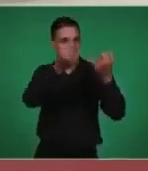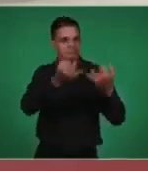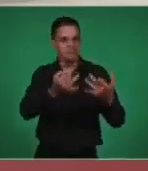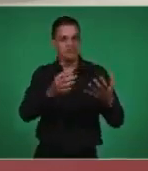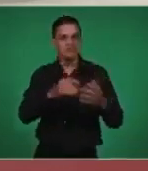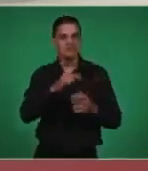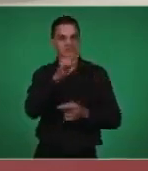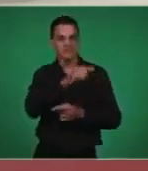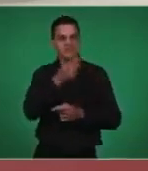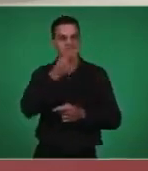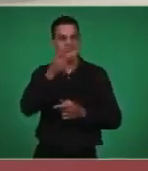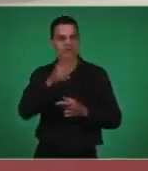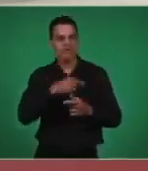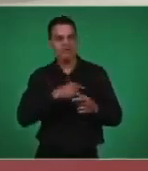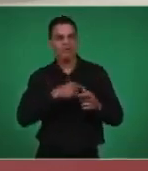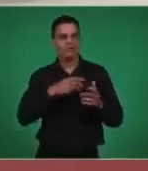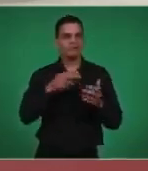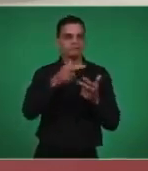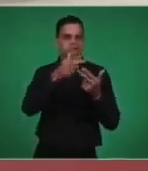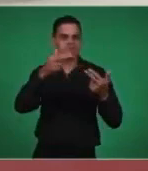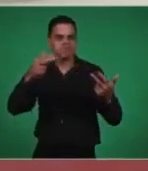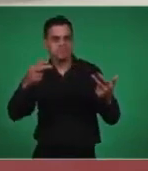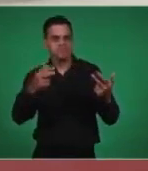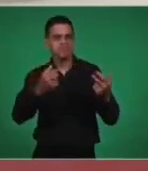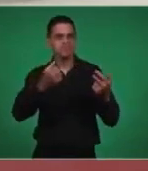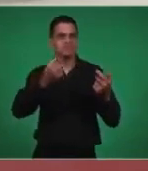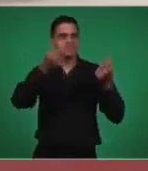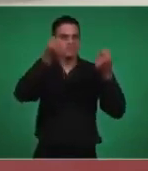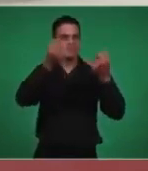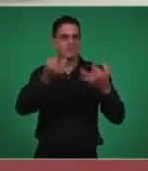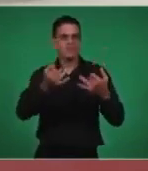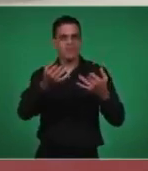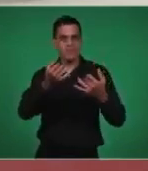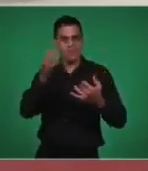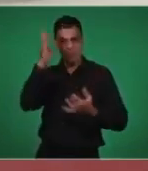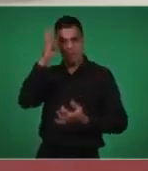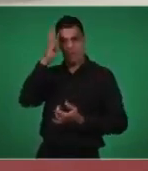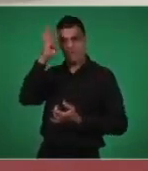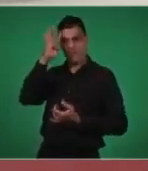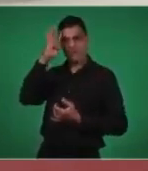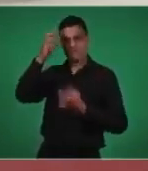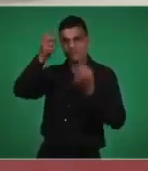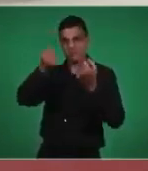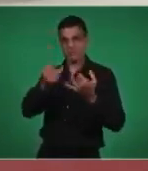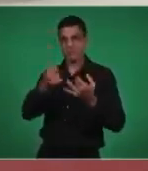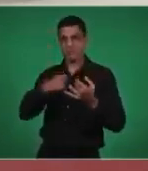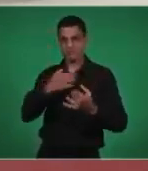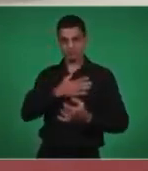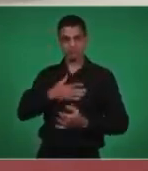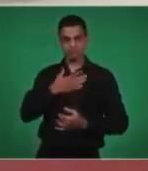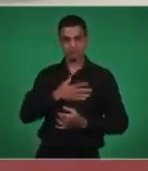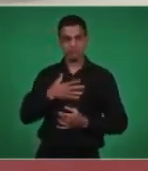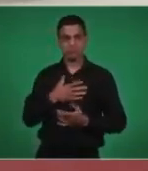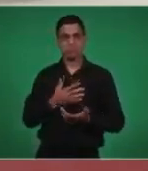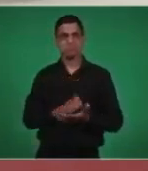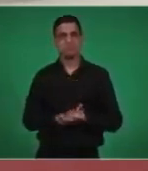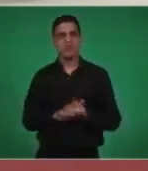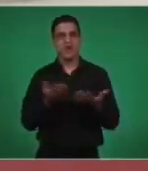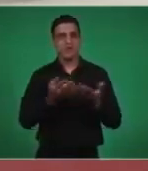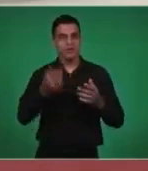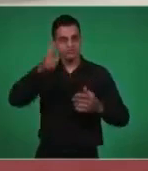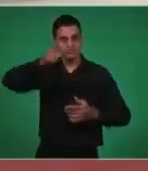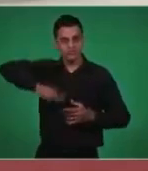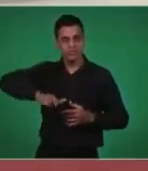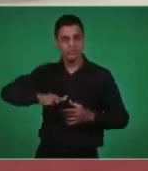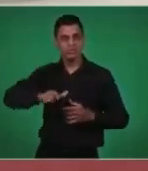mentioned, you brought some statistic data in last Wednesday. It was very good to relate